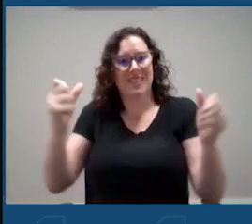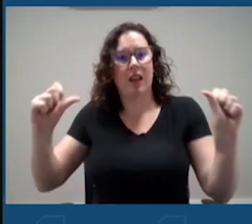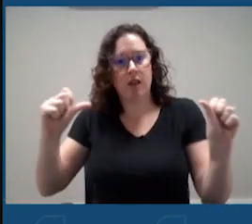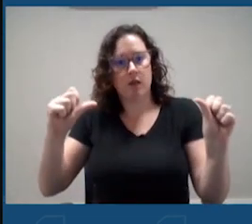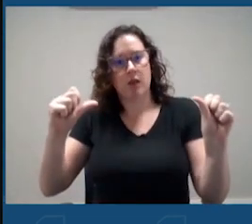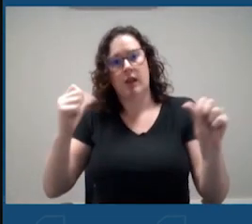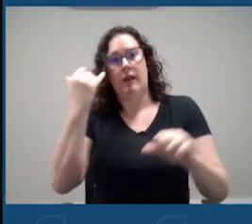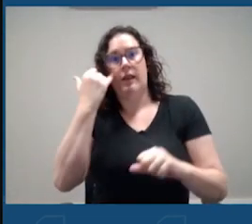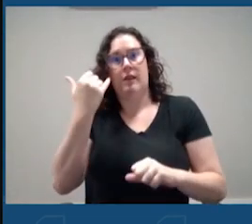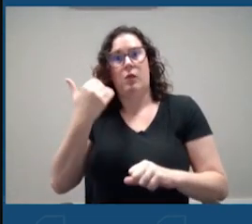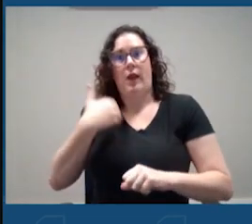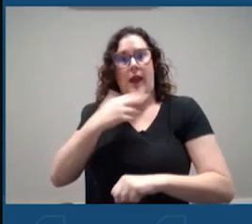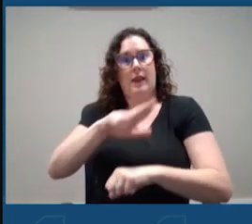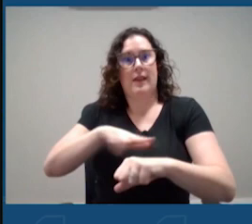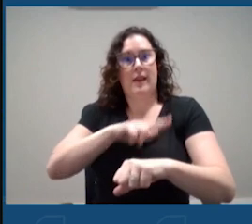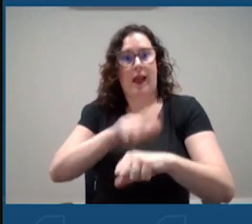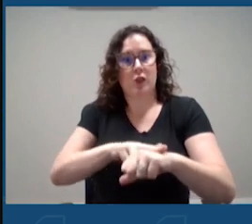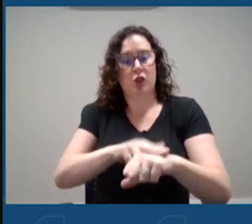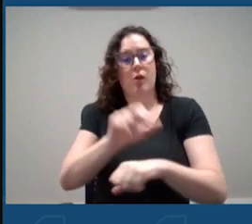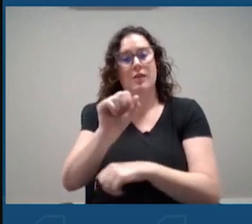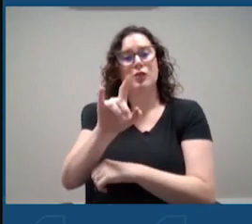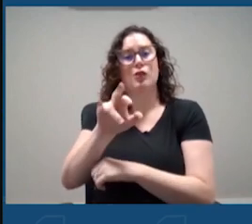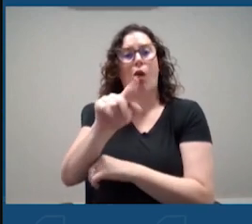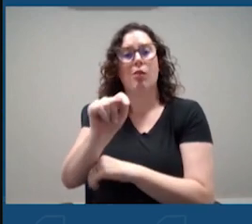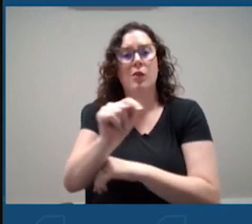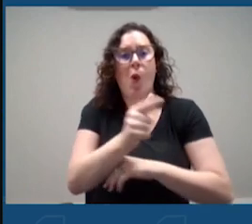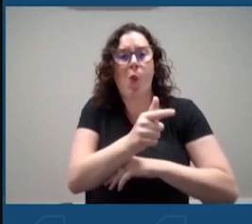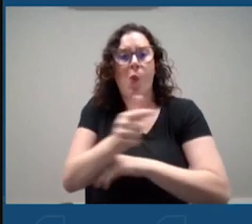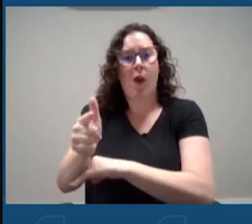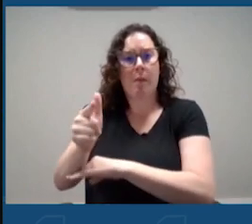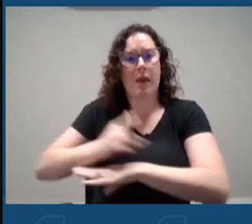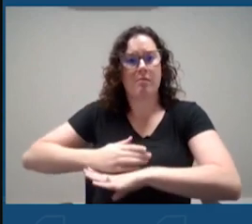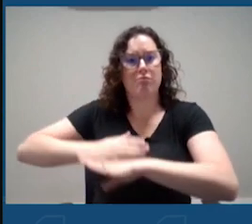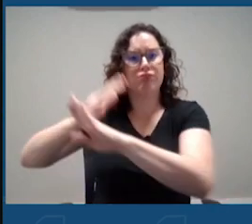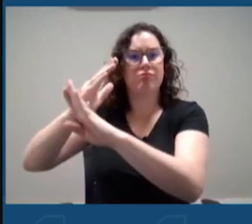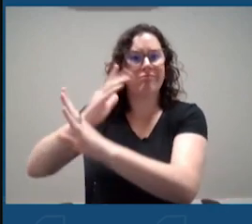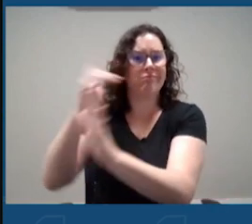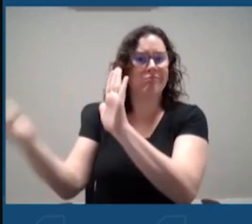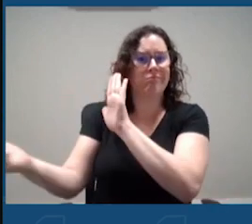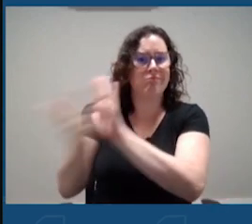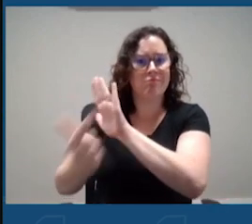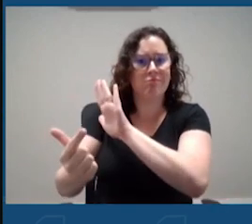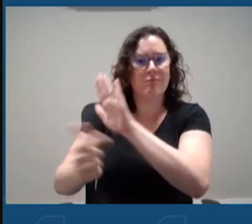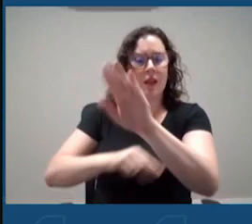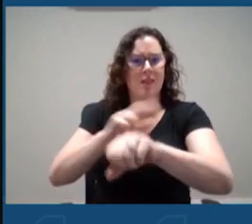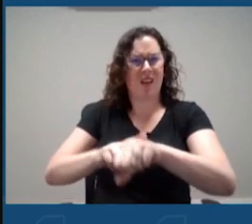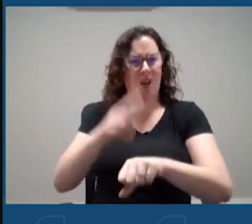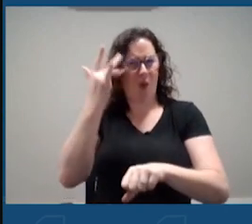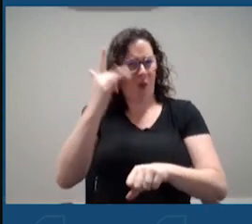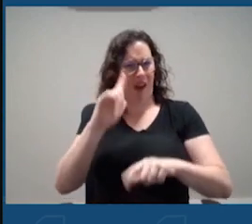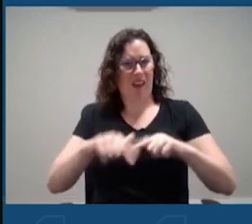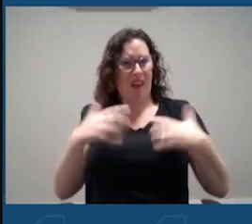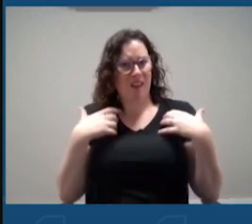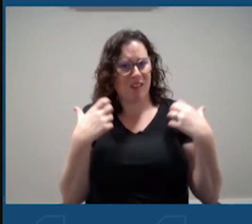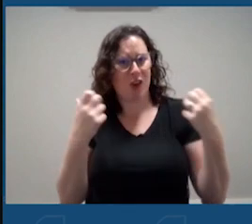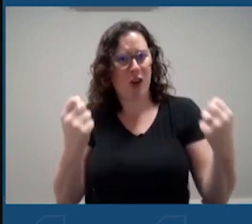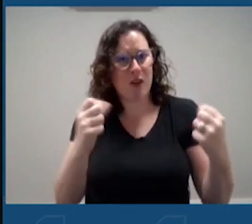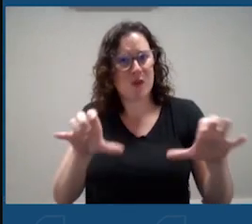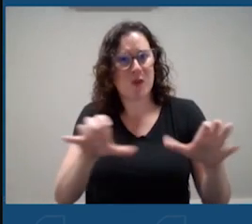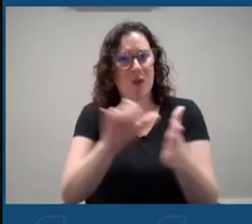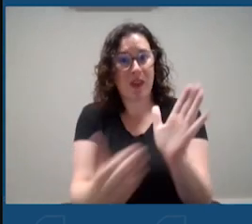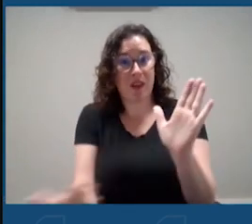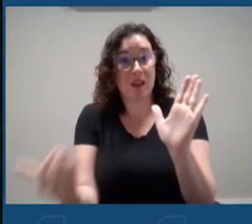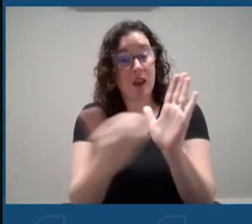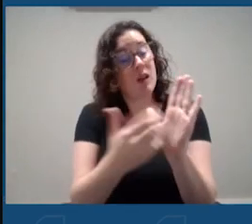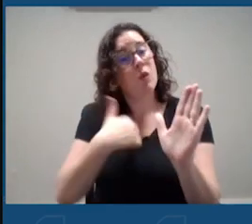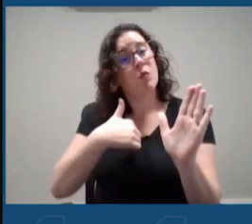assault weapon ban in our nation, and why we don't have the courage to get back to that place where we respect the rights of lawful gun